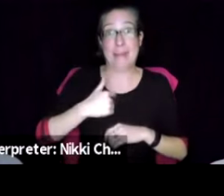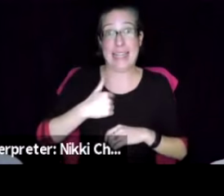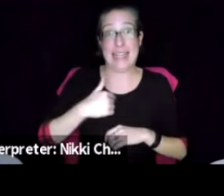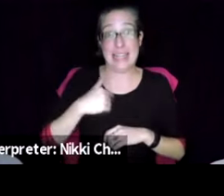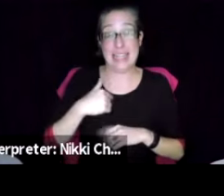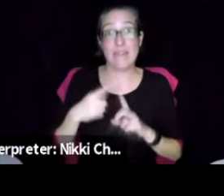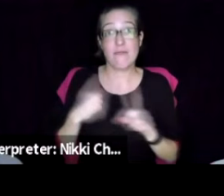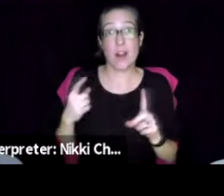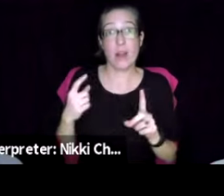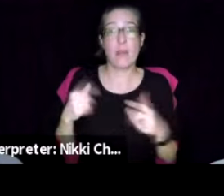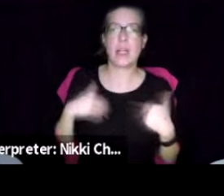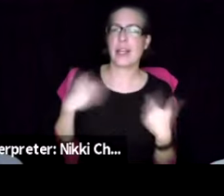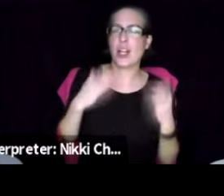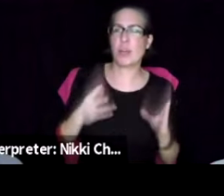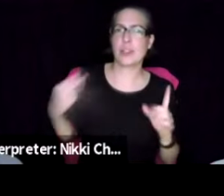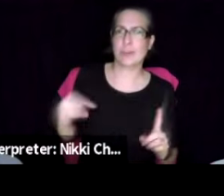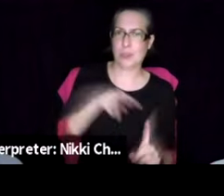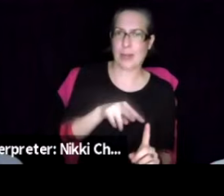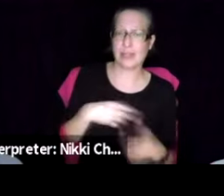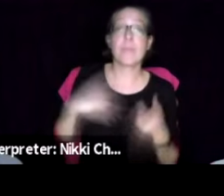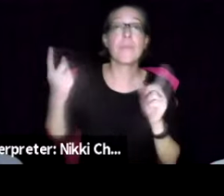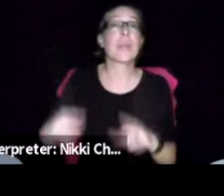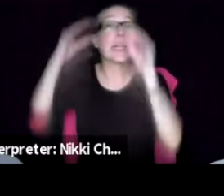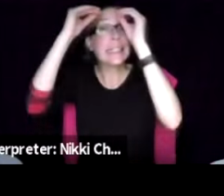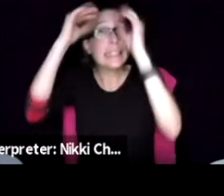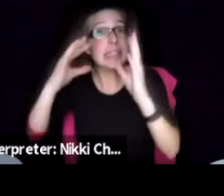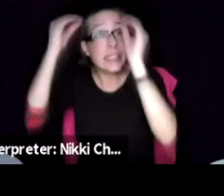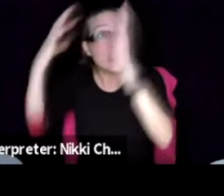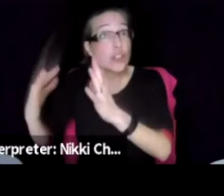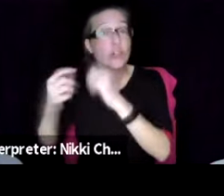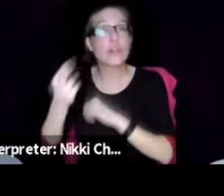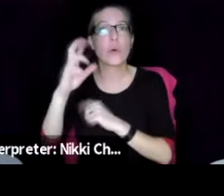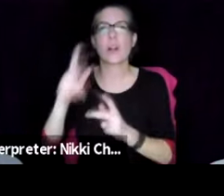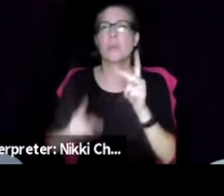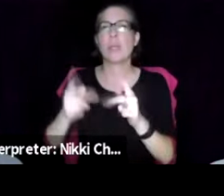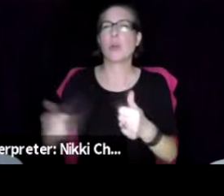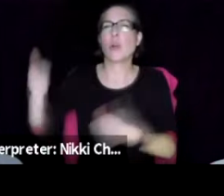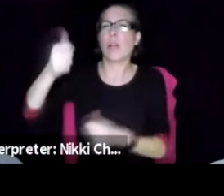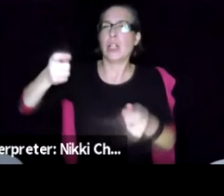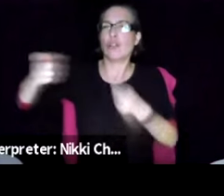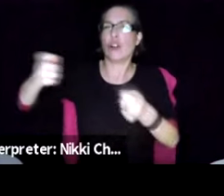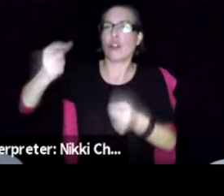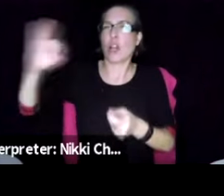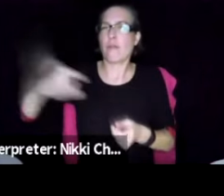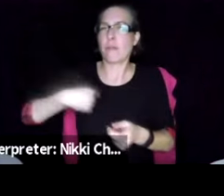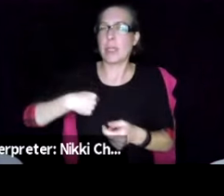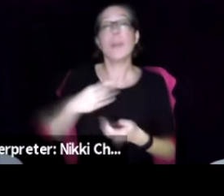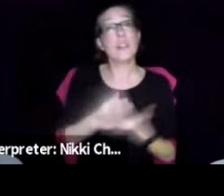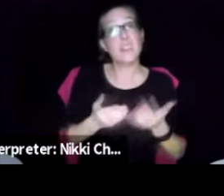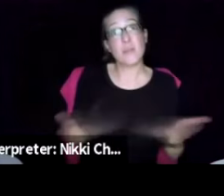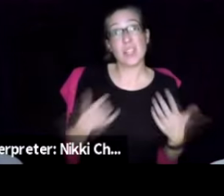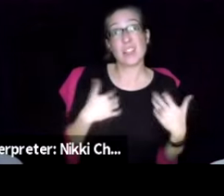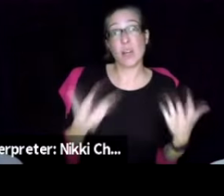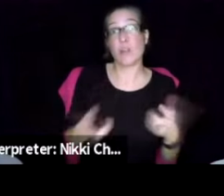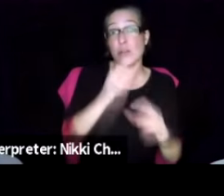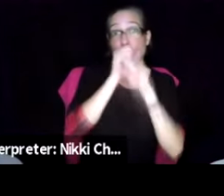young person, when my teachers or just people who are in charge of me, I would like to keep some things confidential. So when